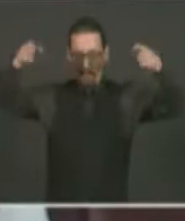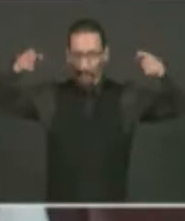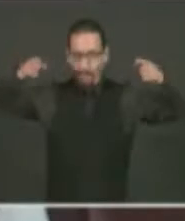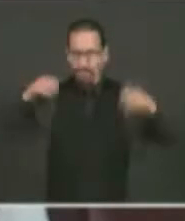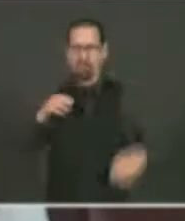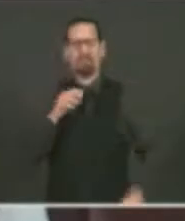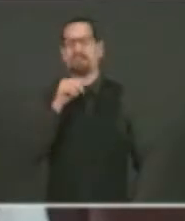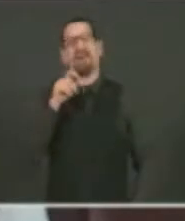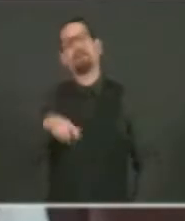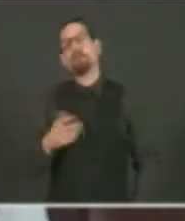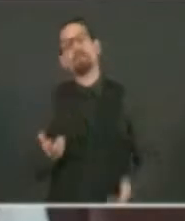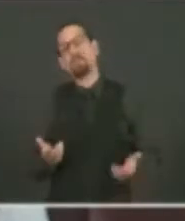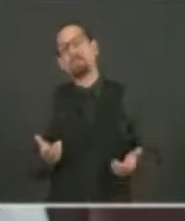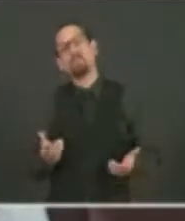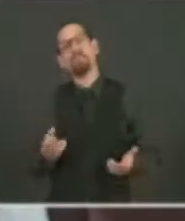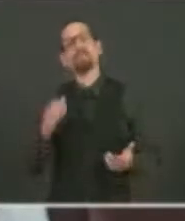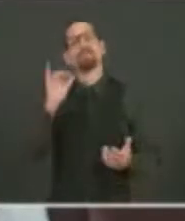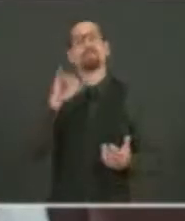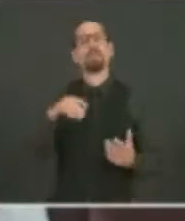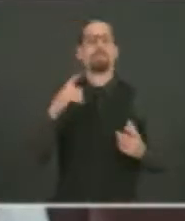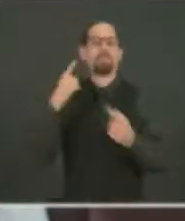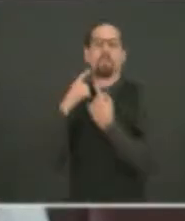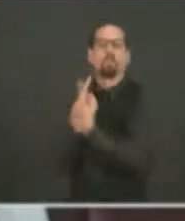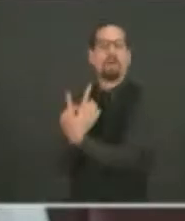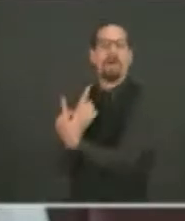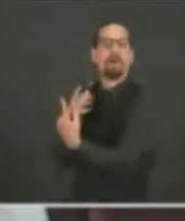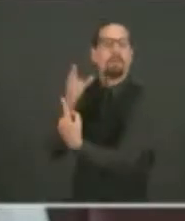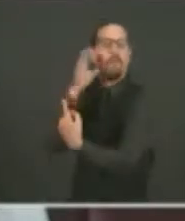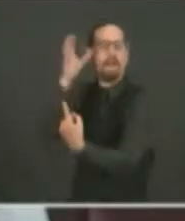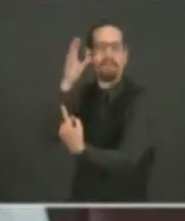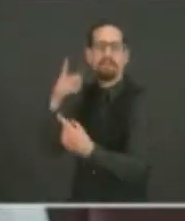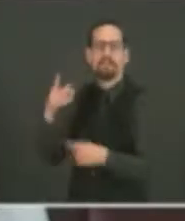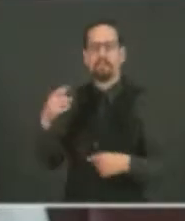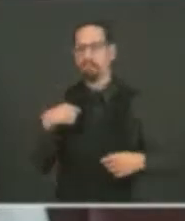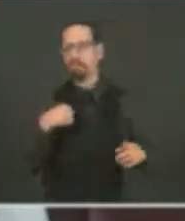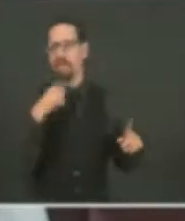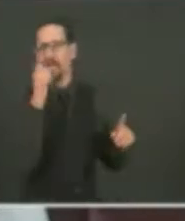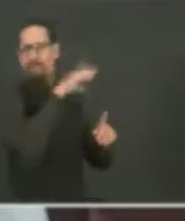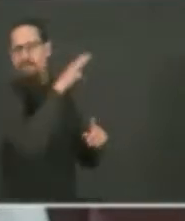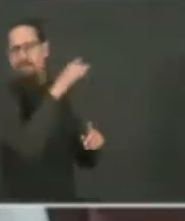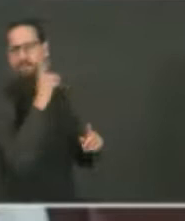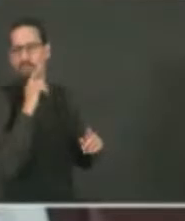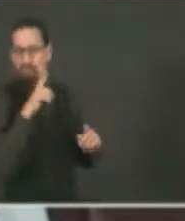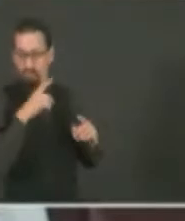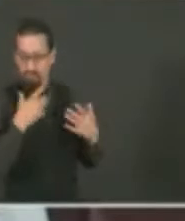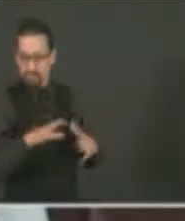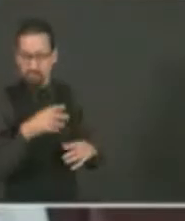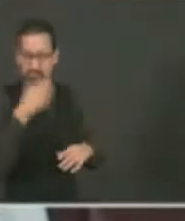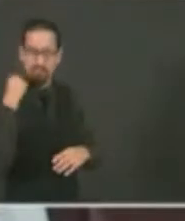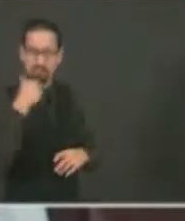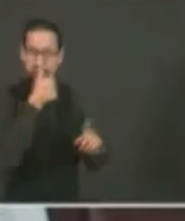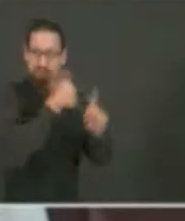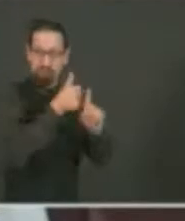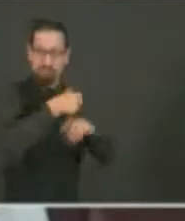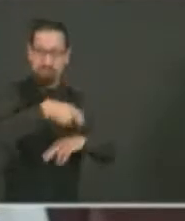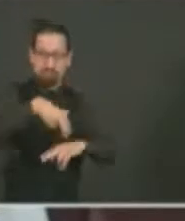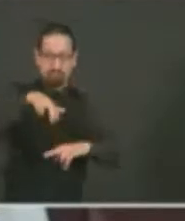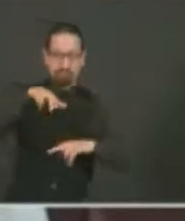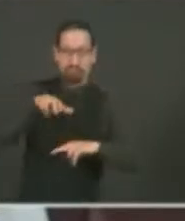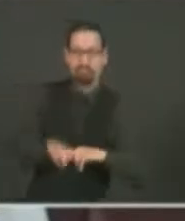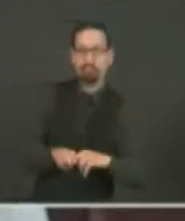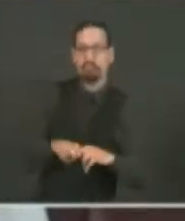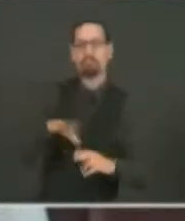from the Department of Education or the Department of Health ridden on a bus? Has any one of your staff actually